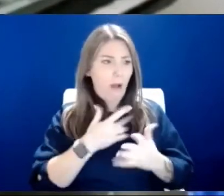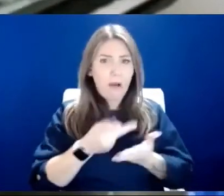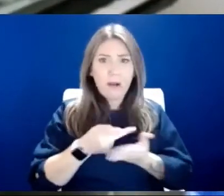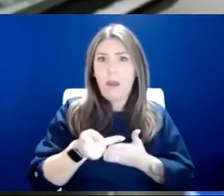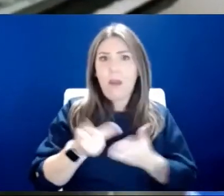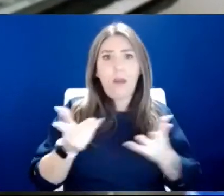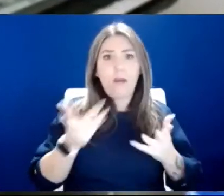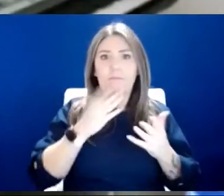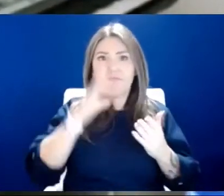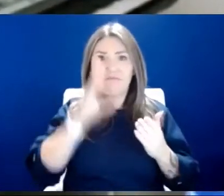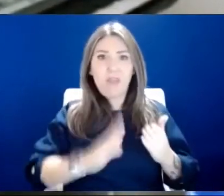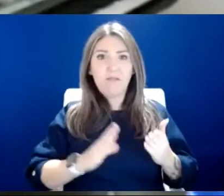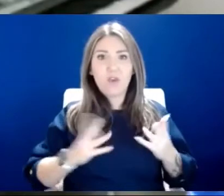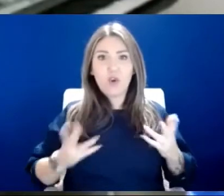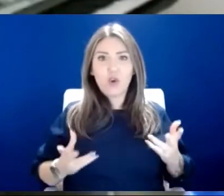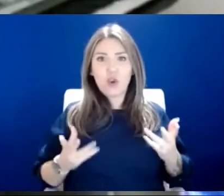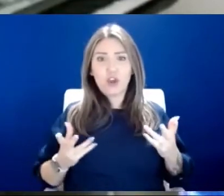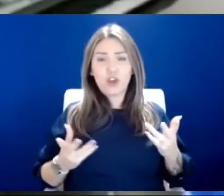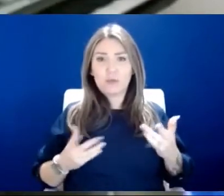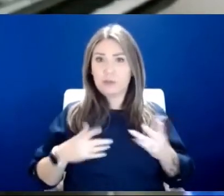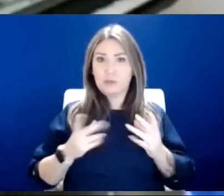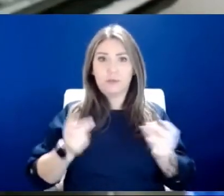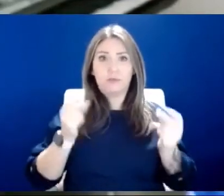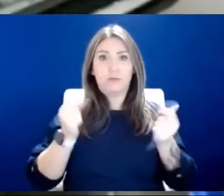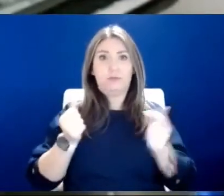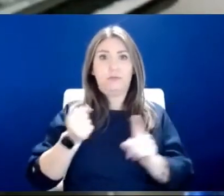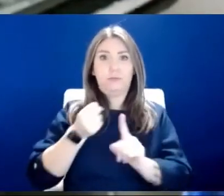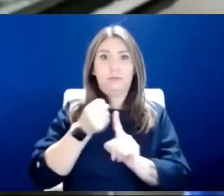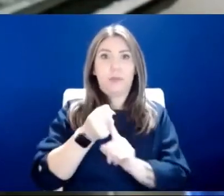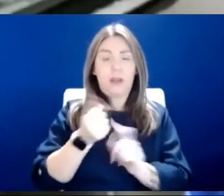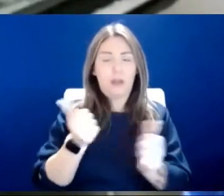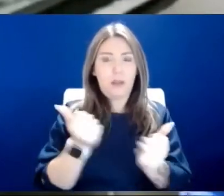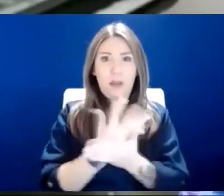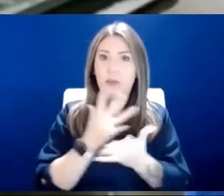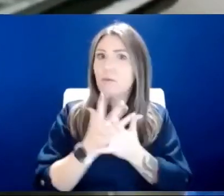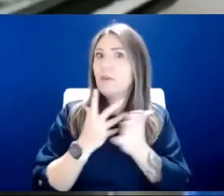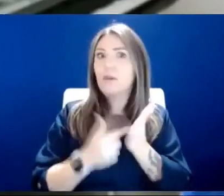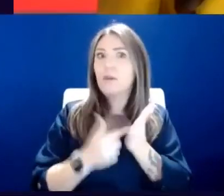just all of a sudden, you know, everything just hit me all at once.